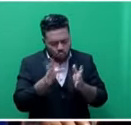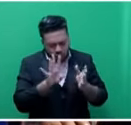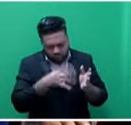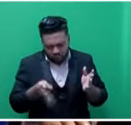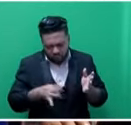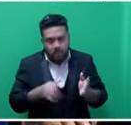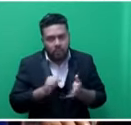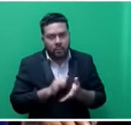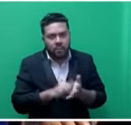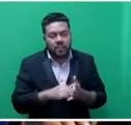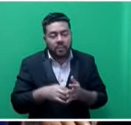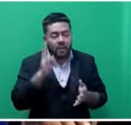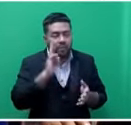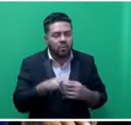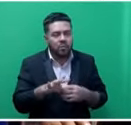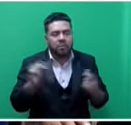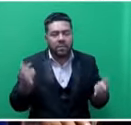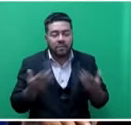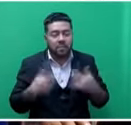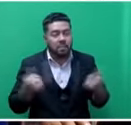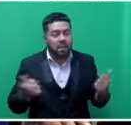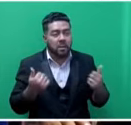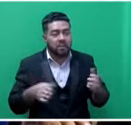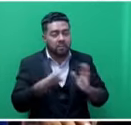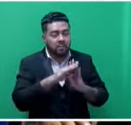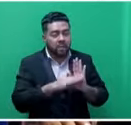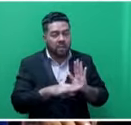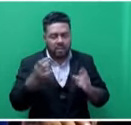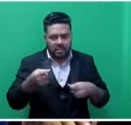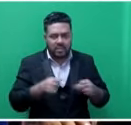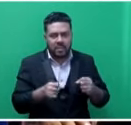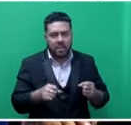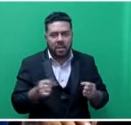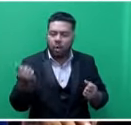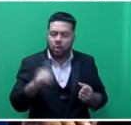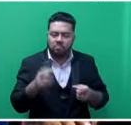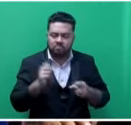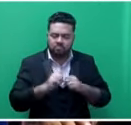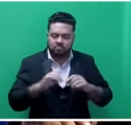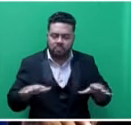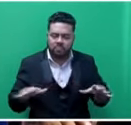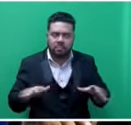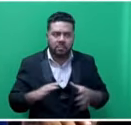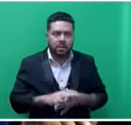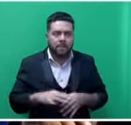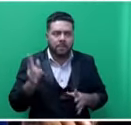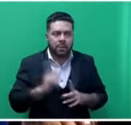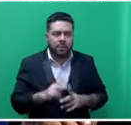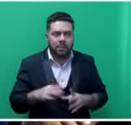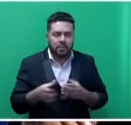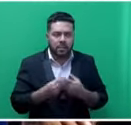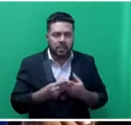In our view, given the many flaws in the current system and already publicized by the political parties and